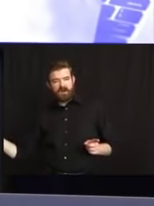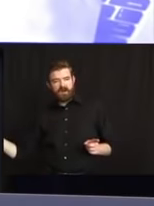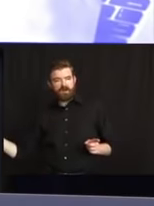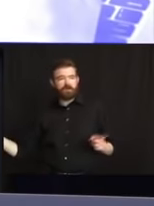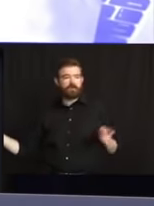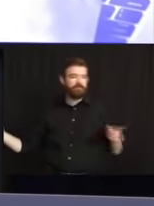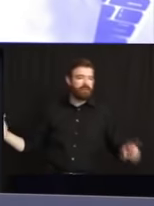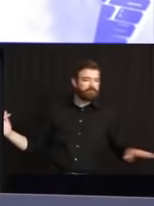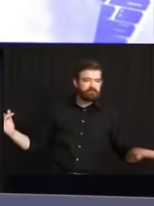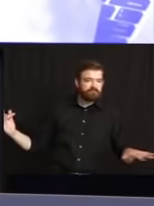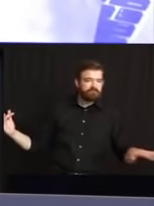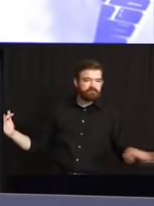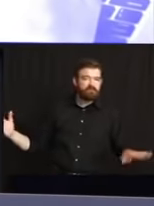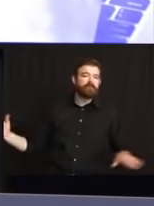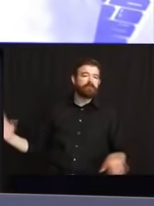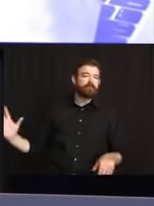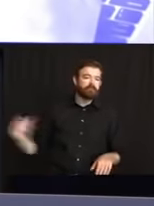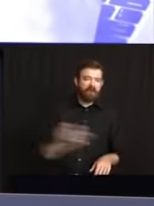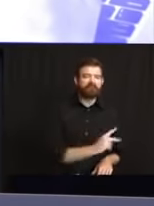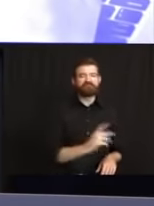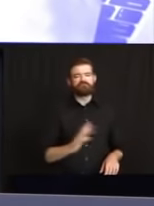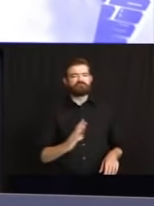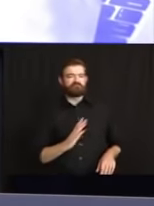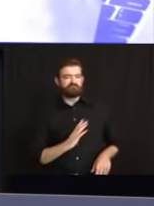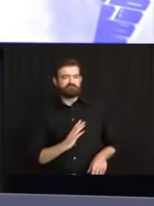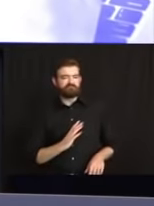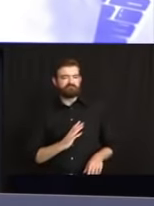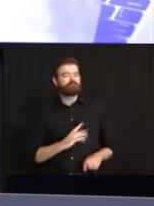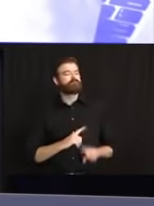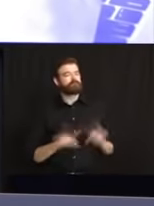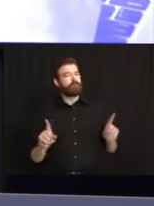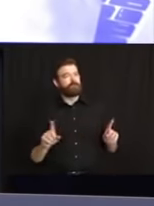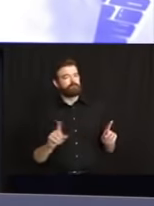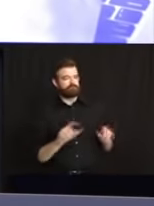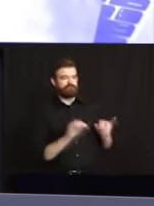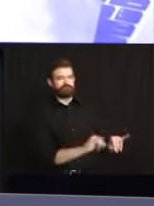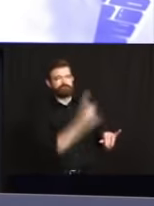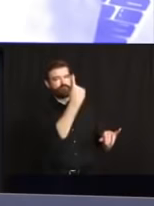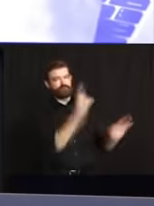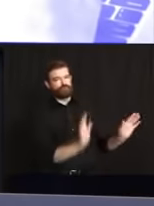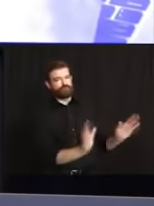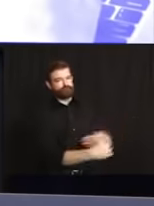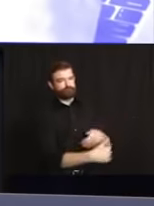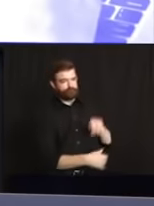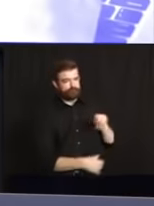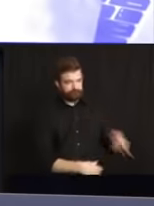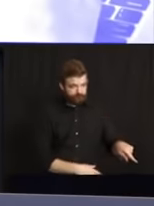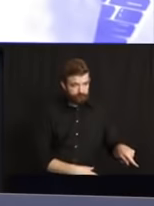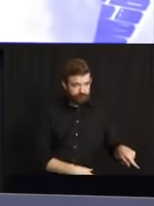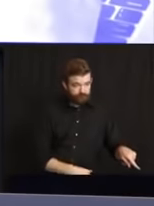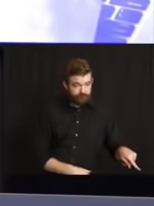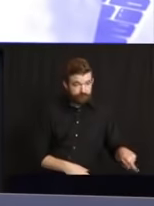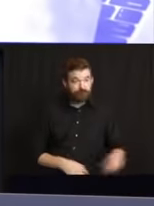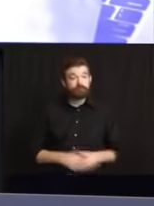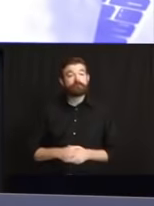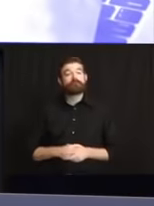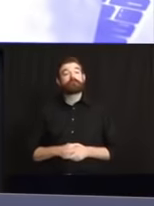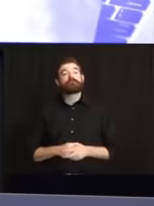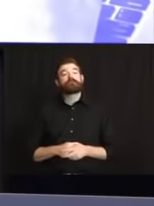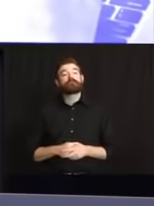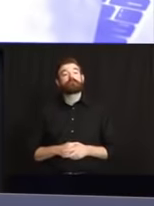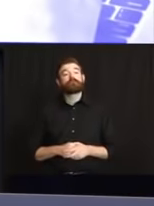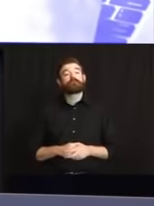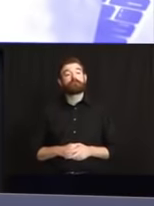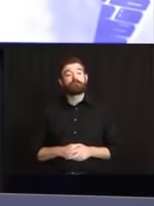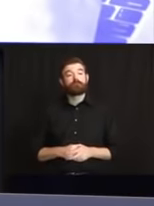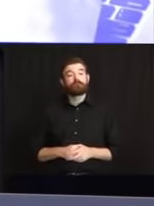Same-day surgery or same-day procedure patients may have one support person, with the exception of labor and delivery, which we discussed yesterday,